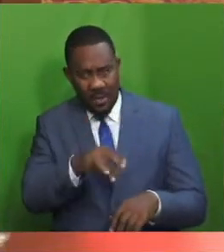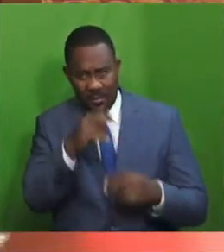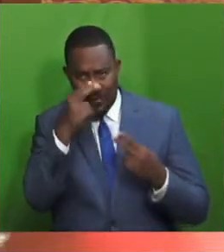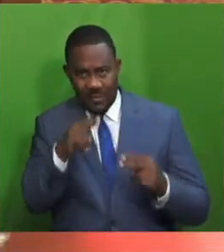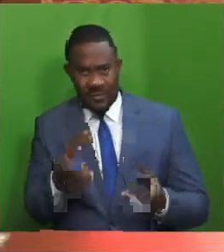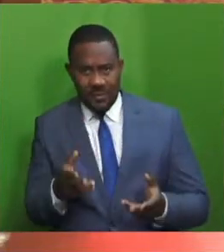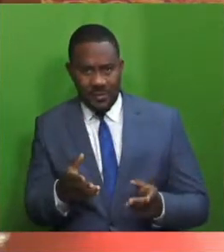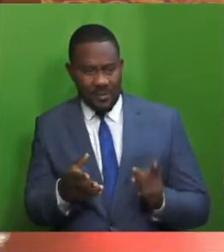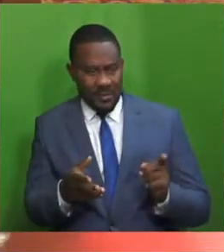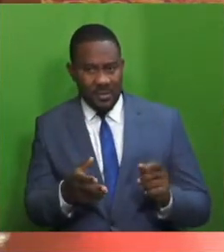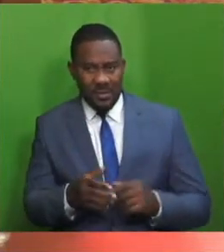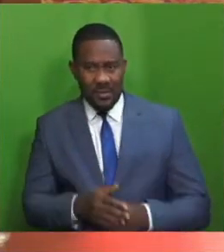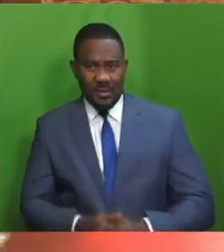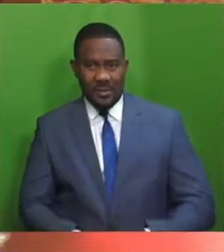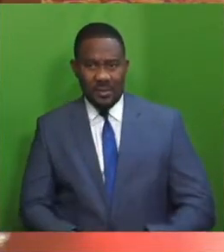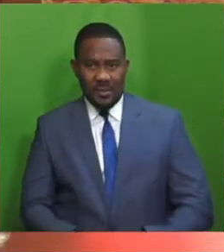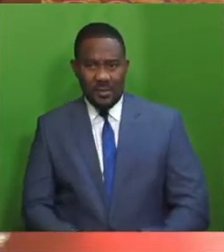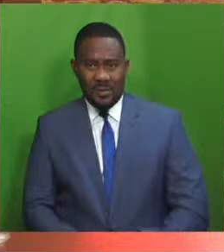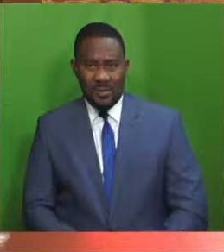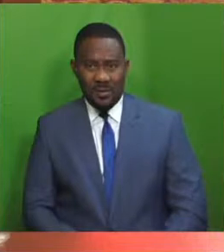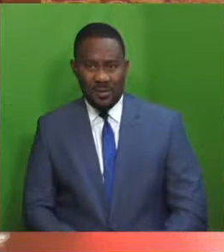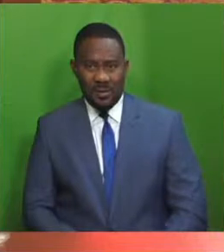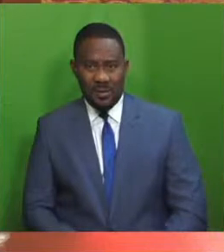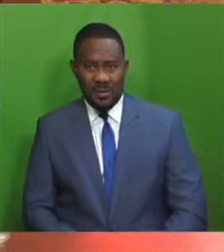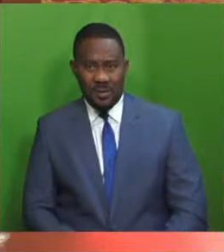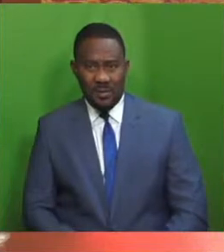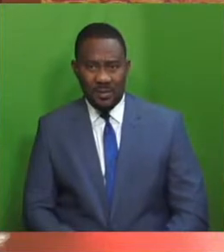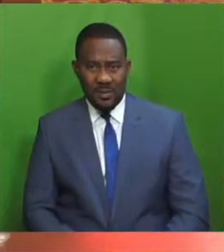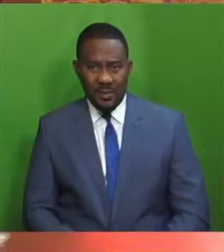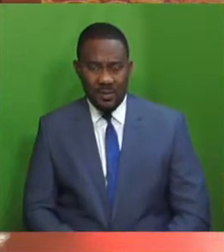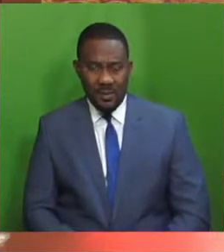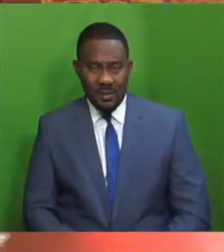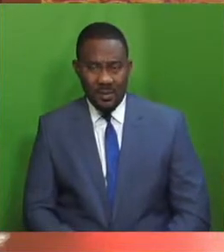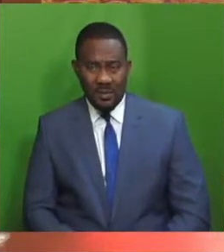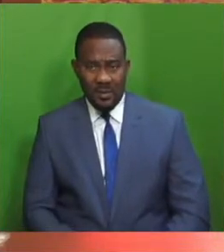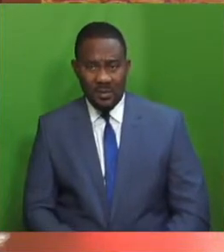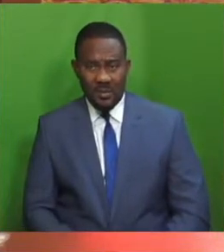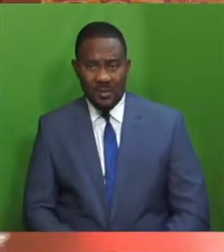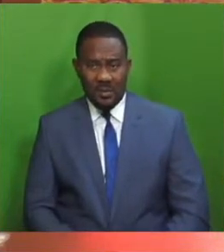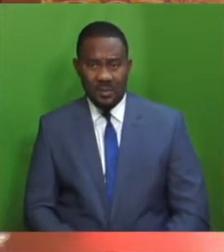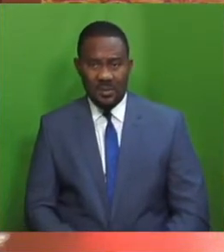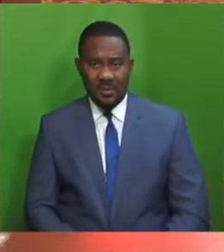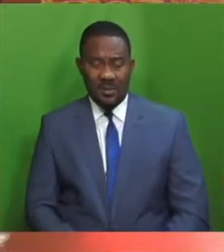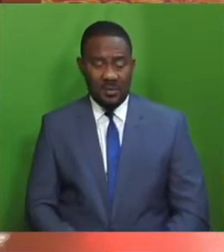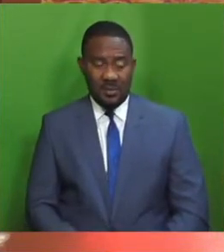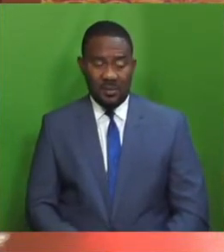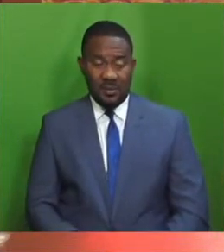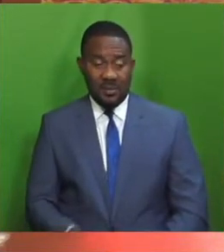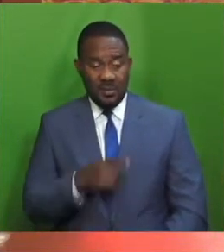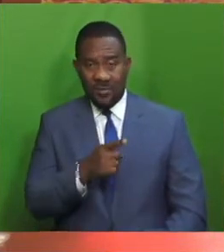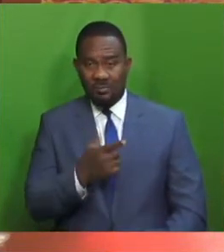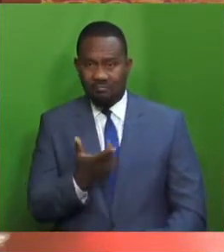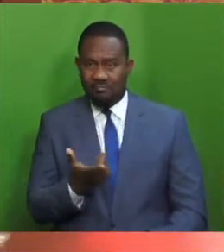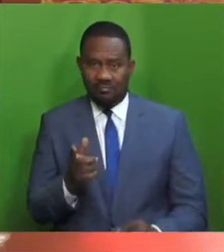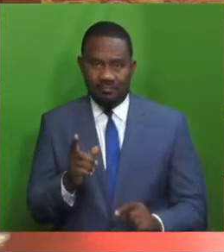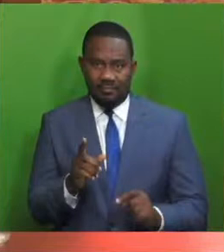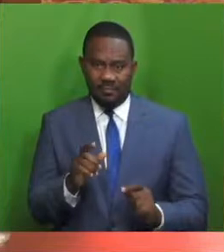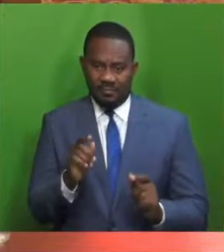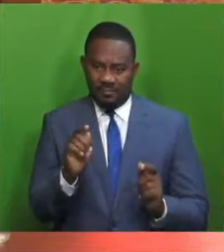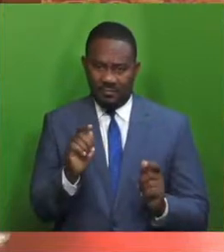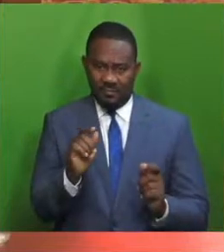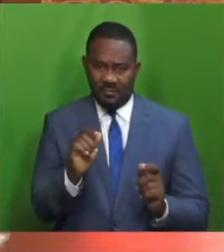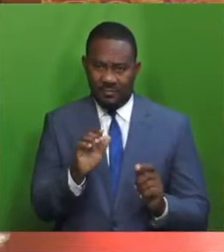Minister for, with respect to you, not when we were the Minister for Employment. You couldn't do that. Don't change the